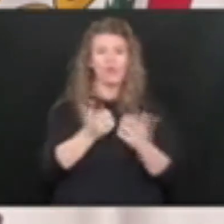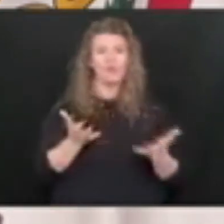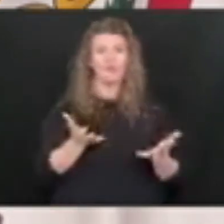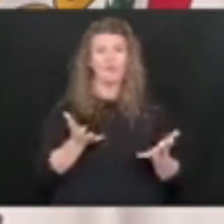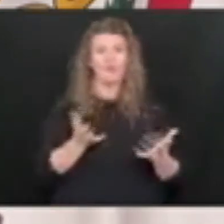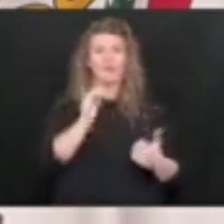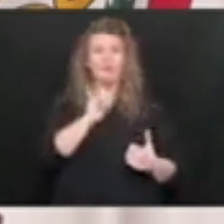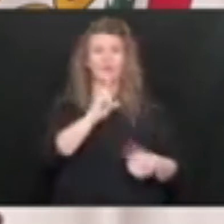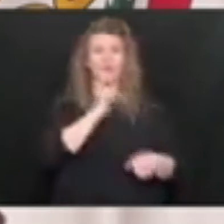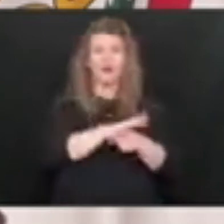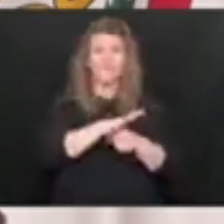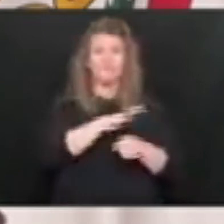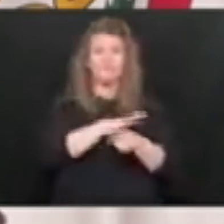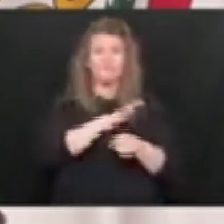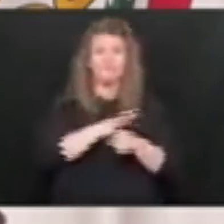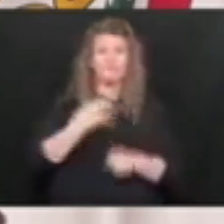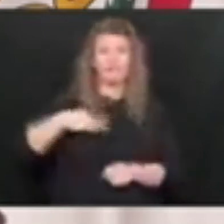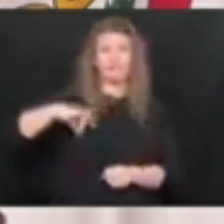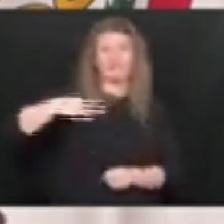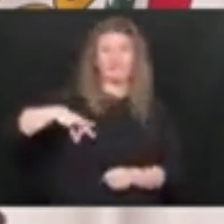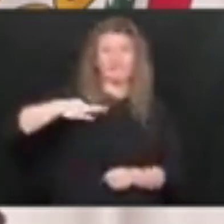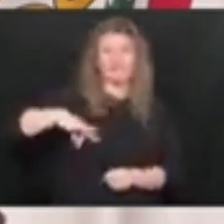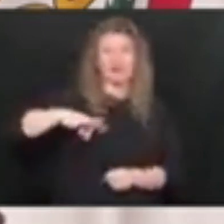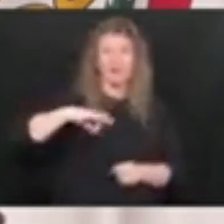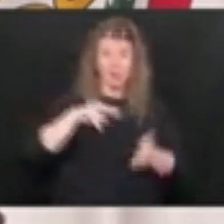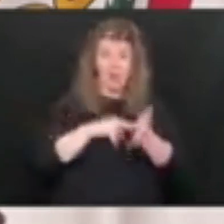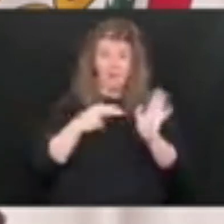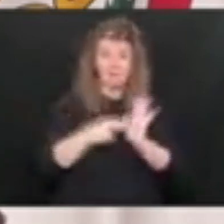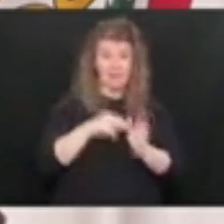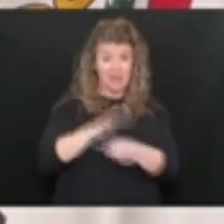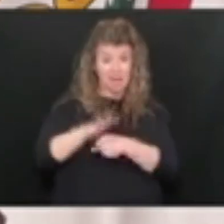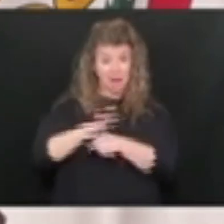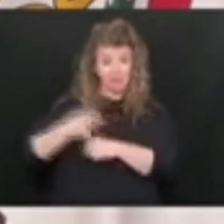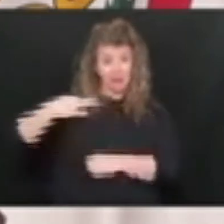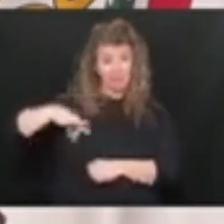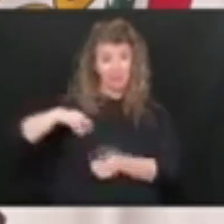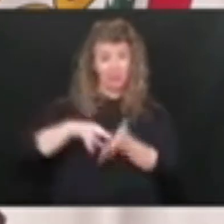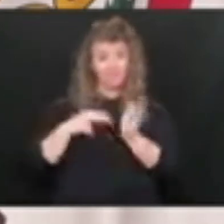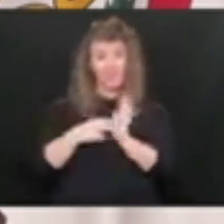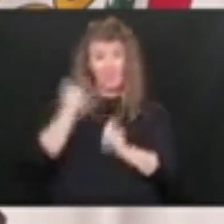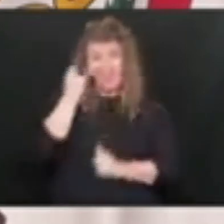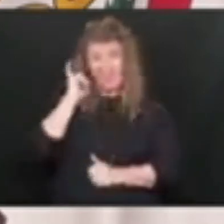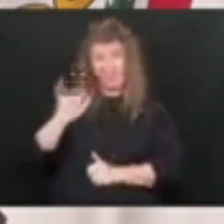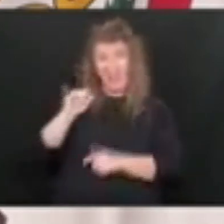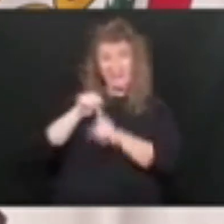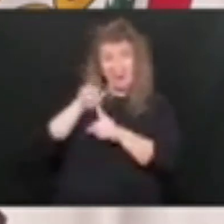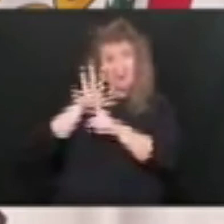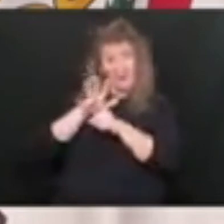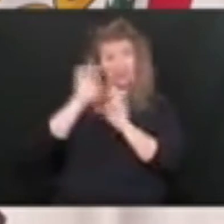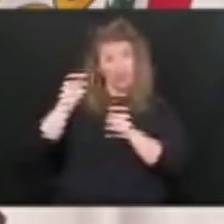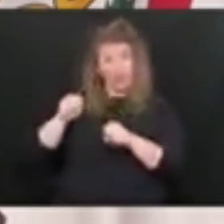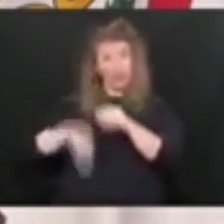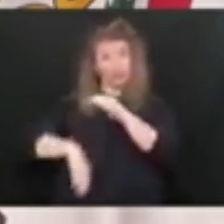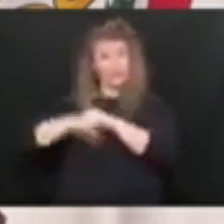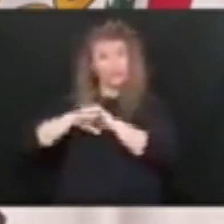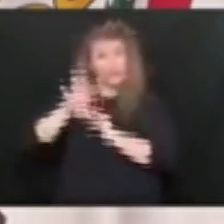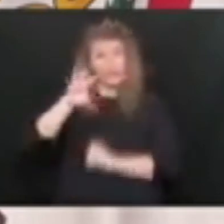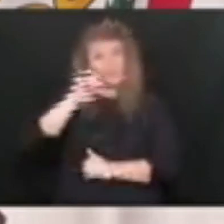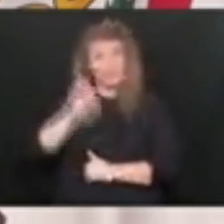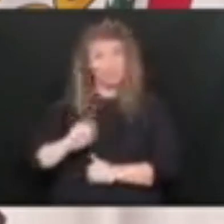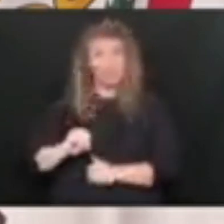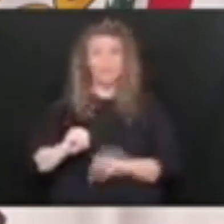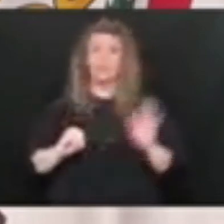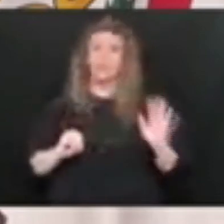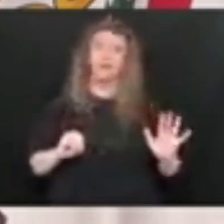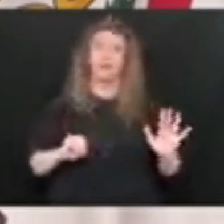be substantially beneficial. And by substantially beneficial, if we could get that population to 50%, oh, that'd